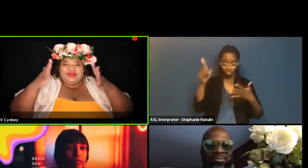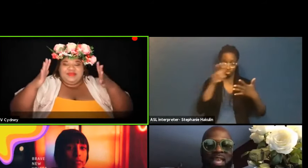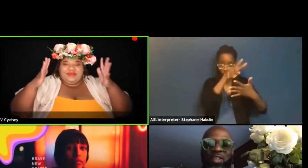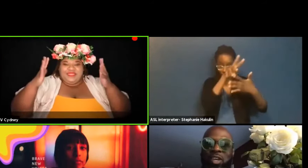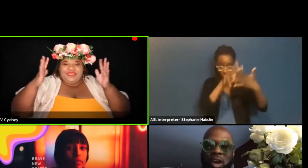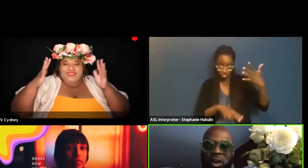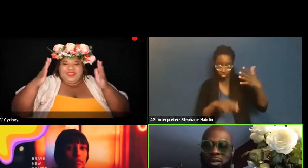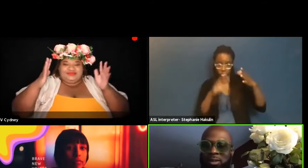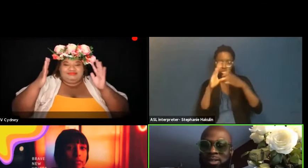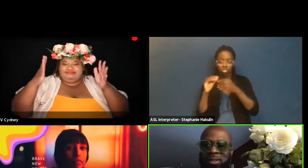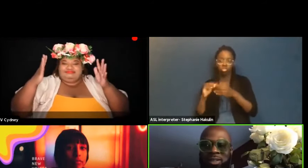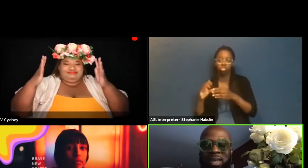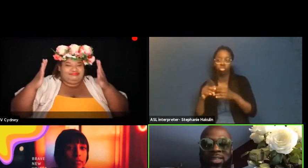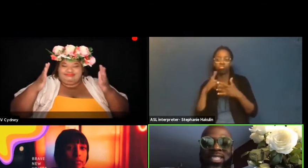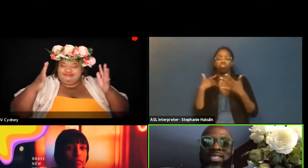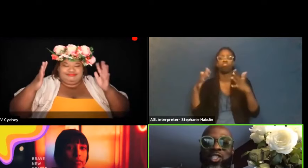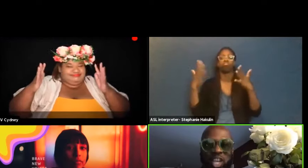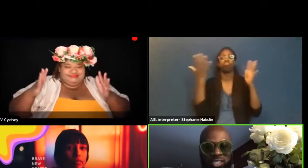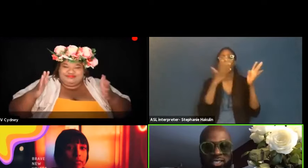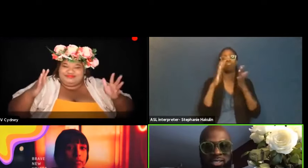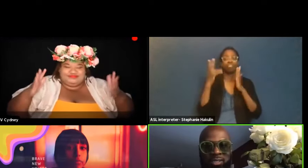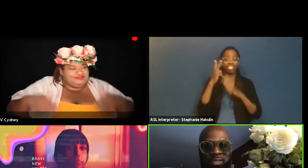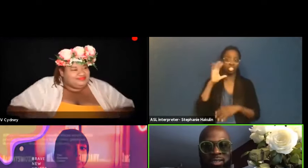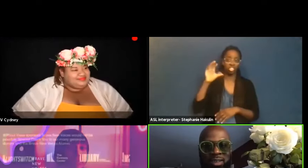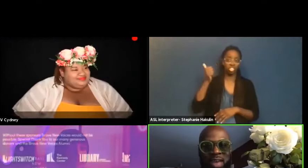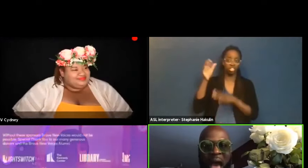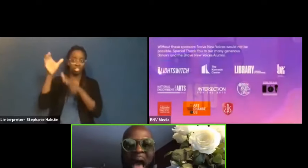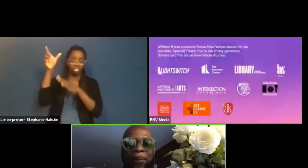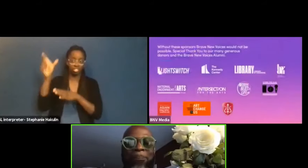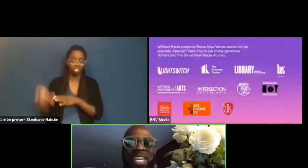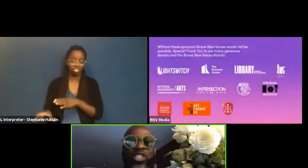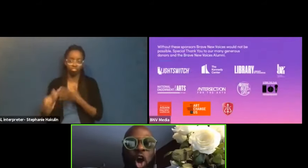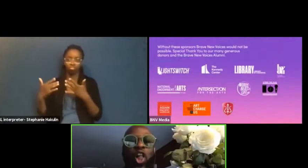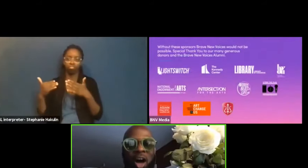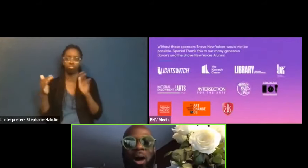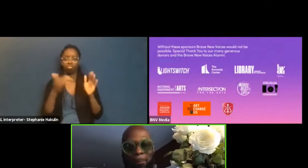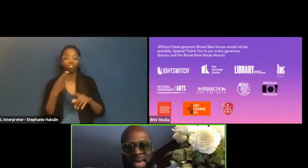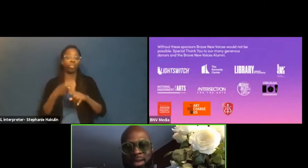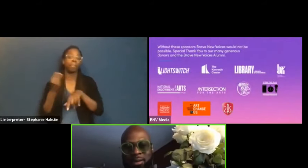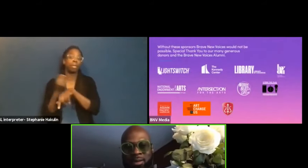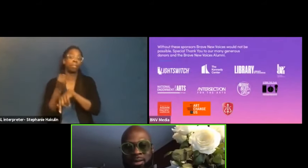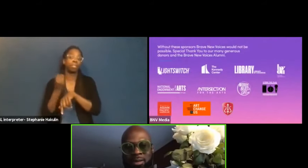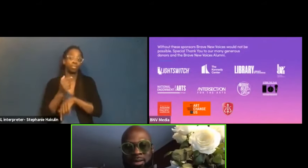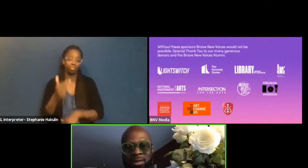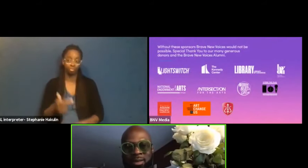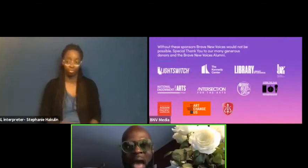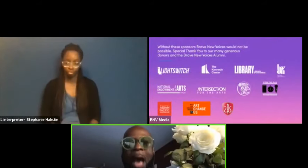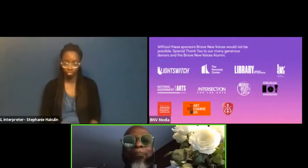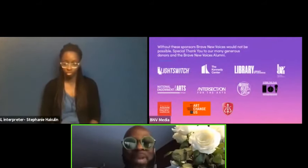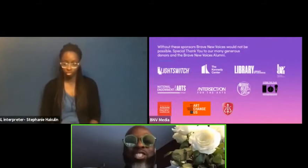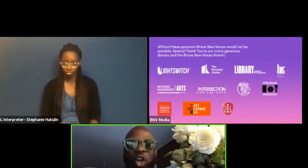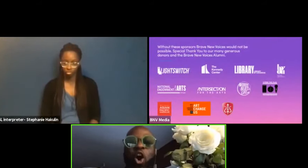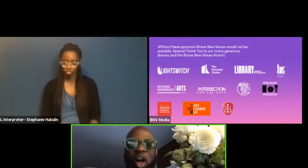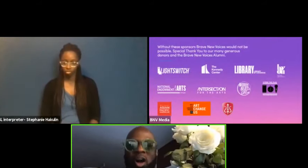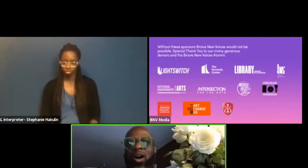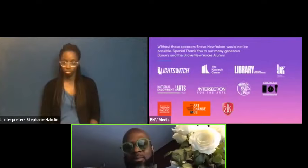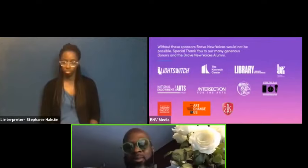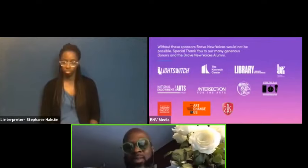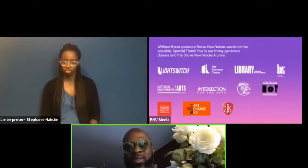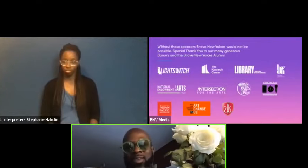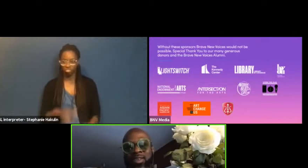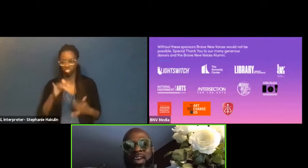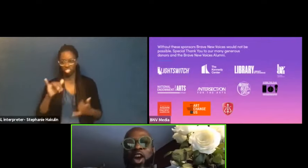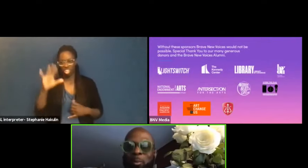though. Yo, listen, judges. I big y'all up, man. I big y'all